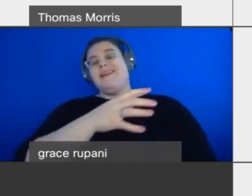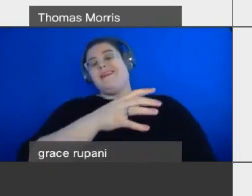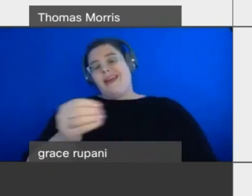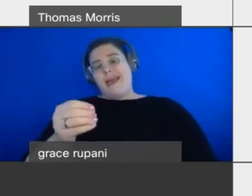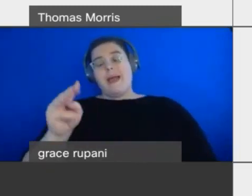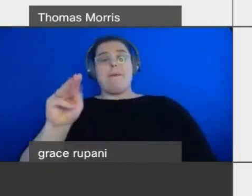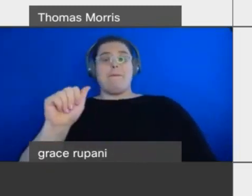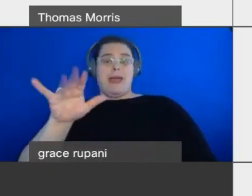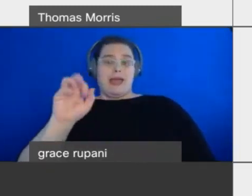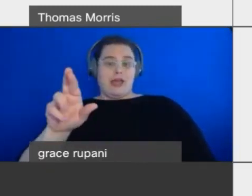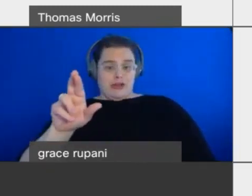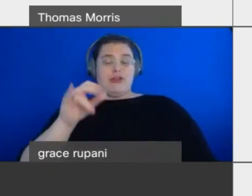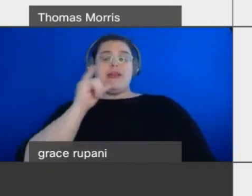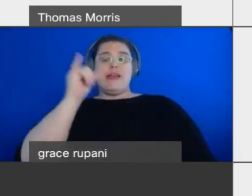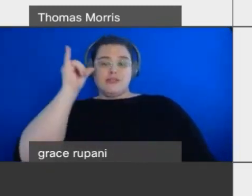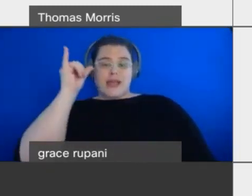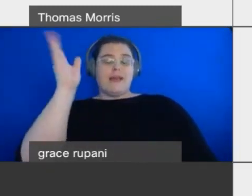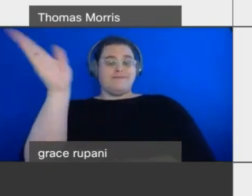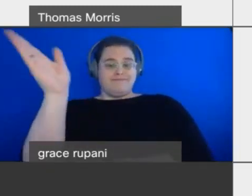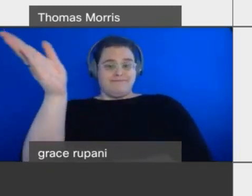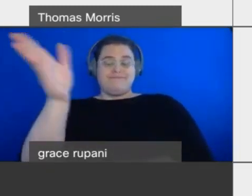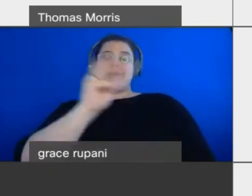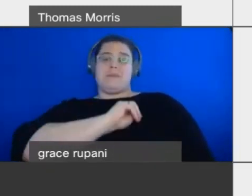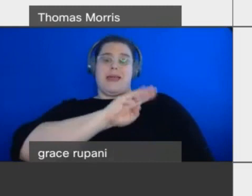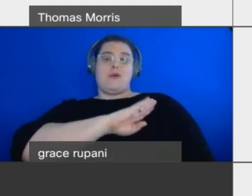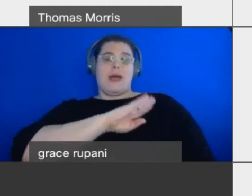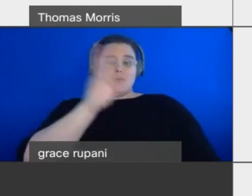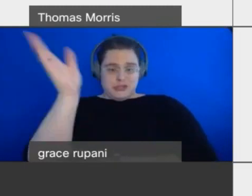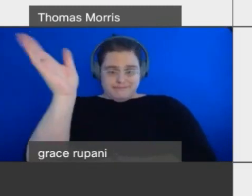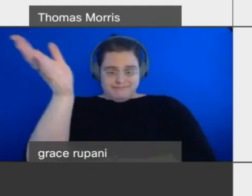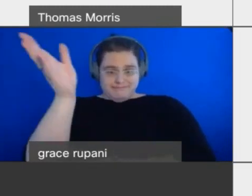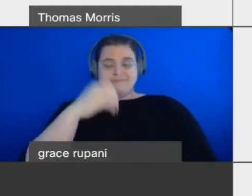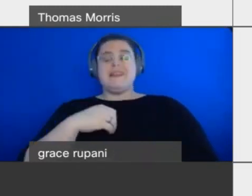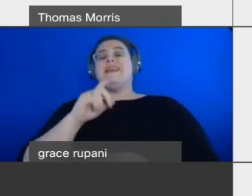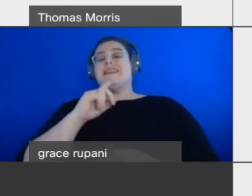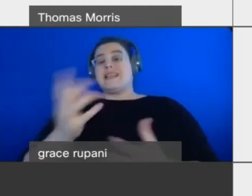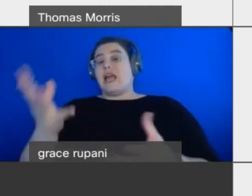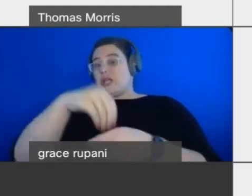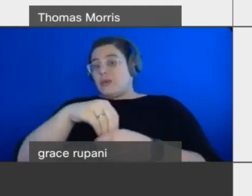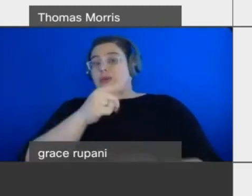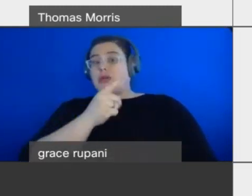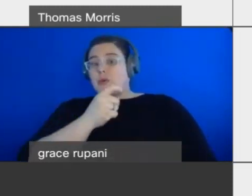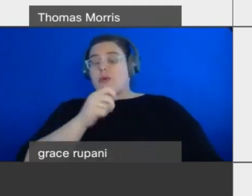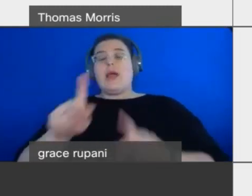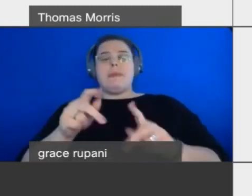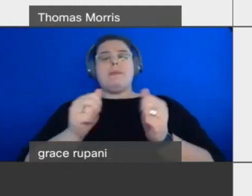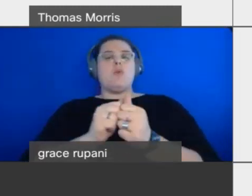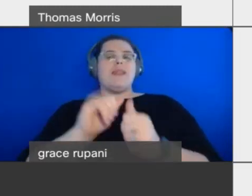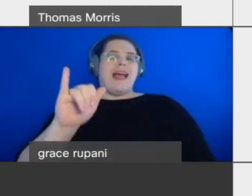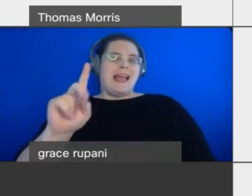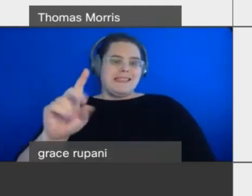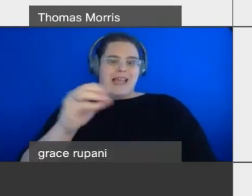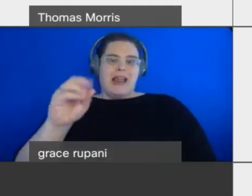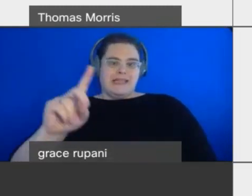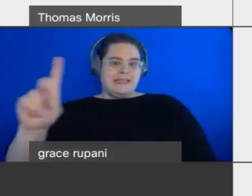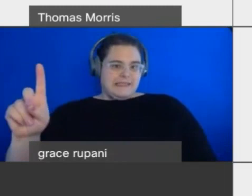yesterday, included in that list is people with intellectual and developmental disabilities. So we